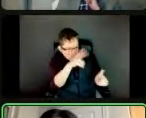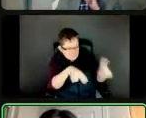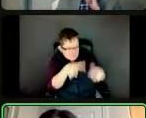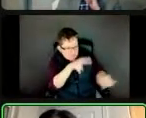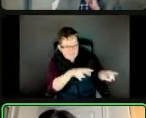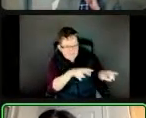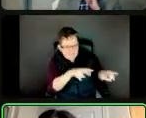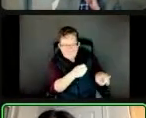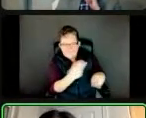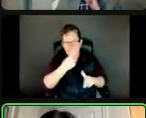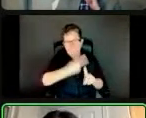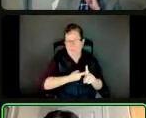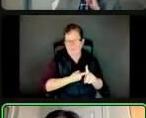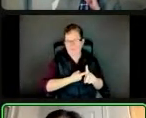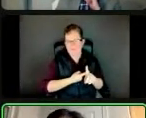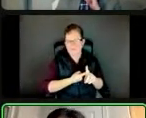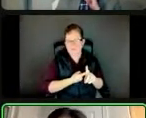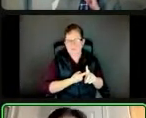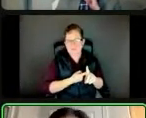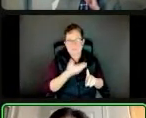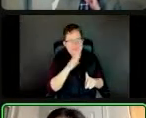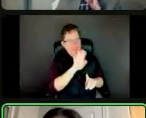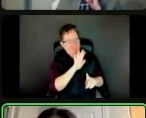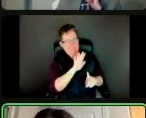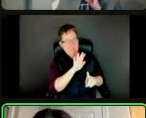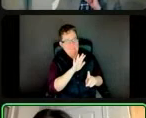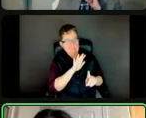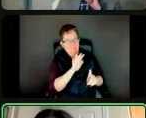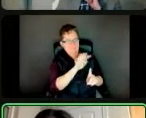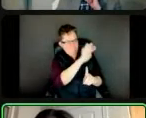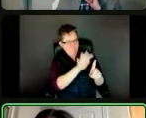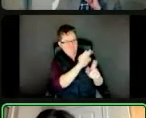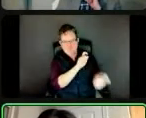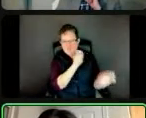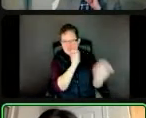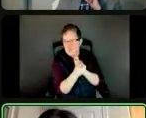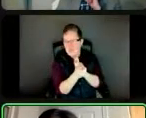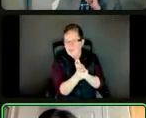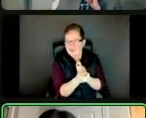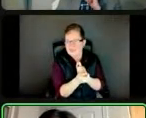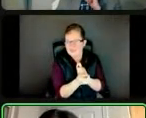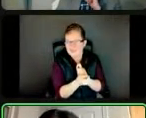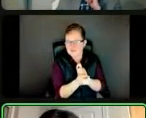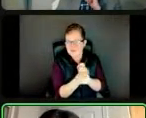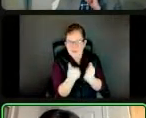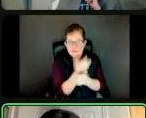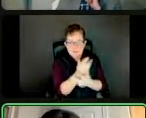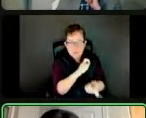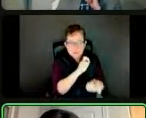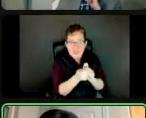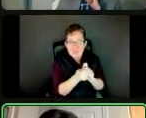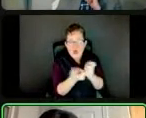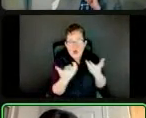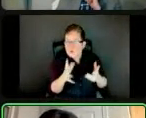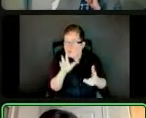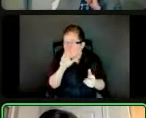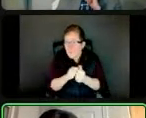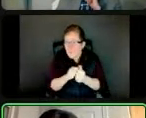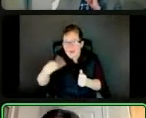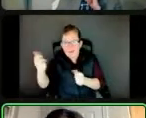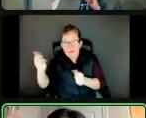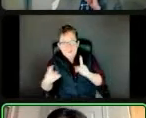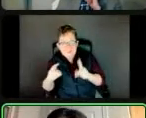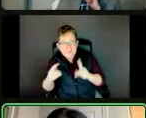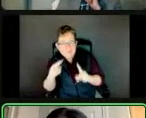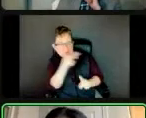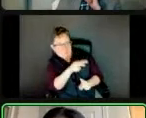months, his whole demeanor has significantly changed and it's been altered. I already spoke to some people at Arches about this, and